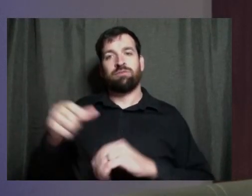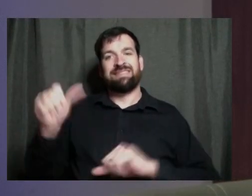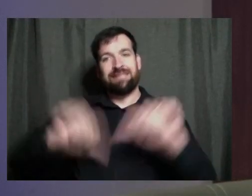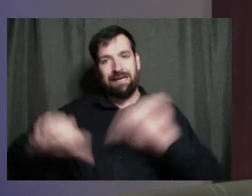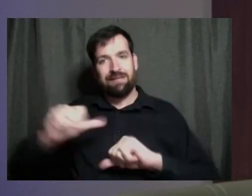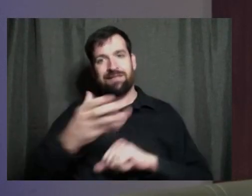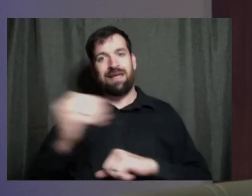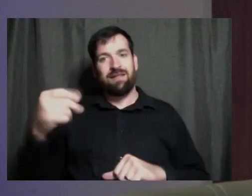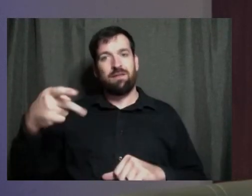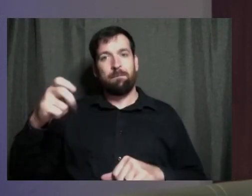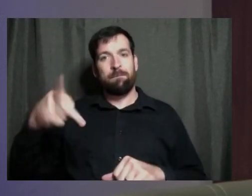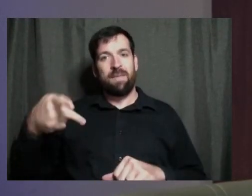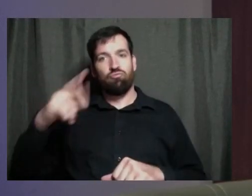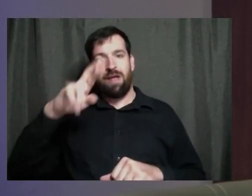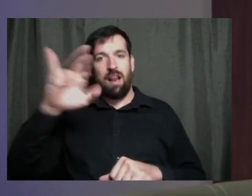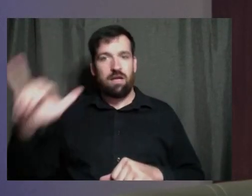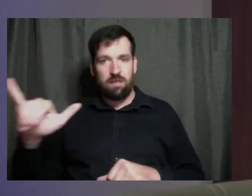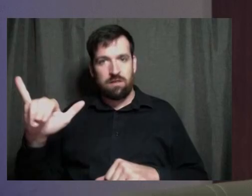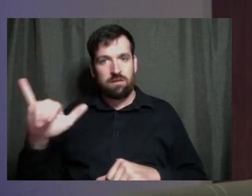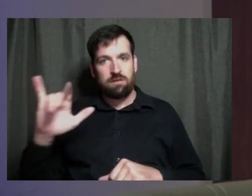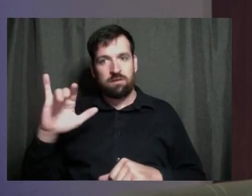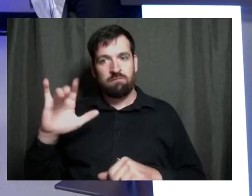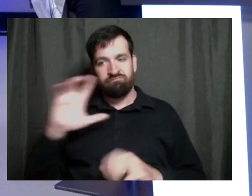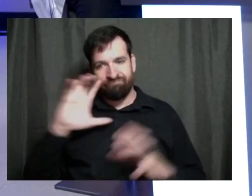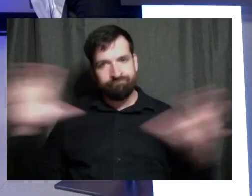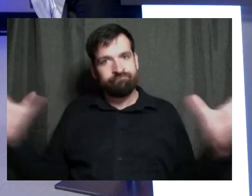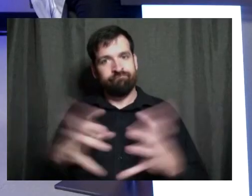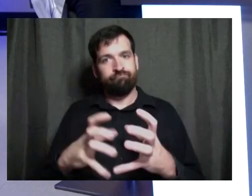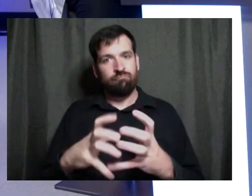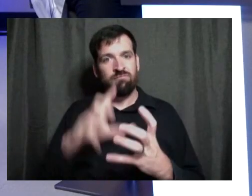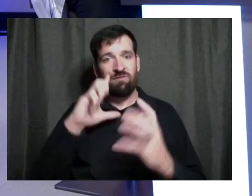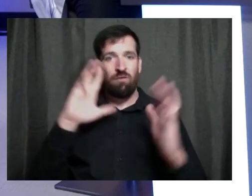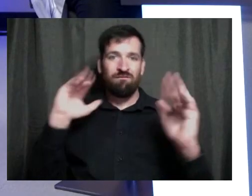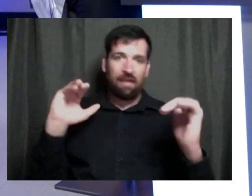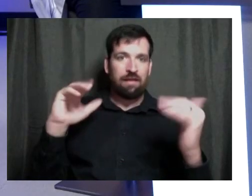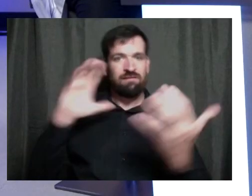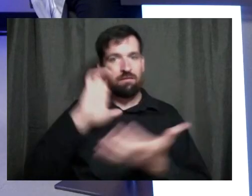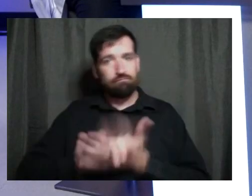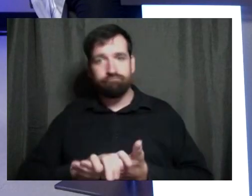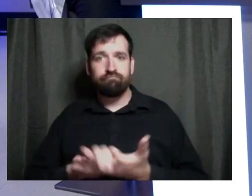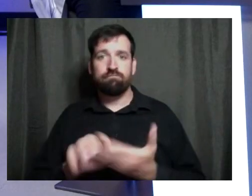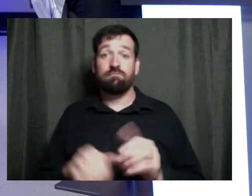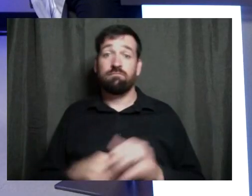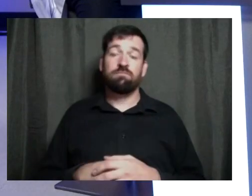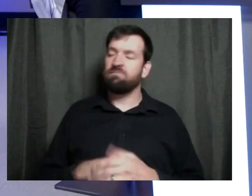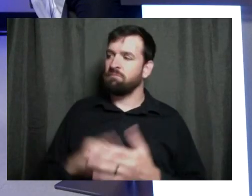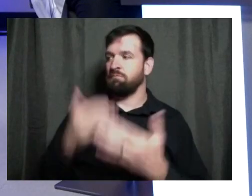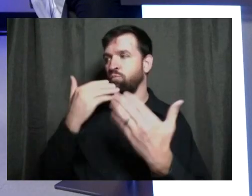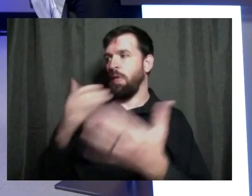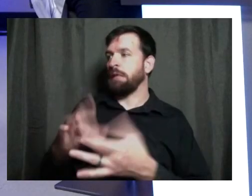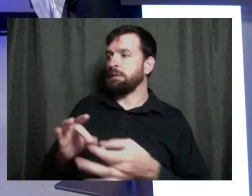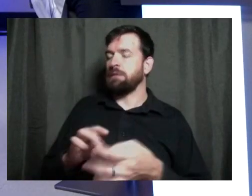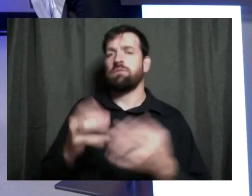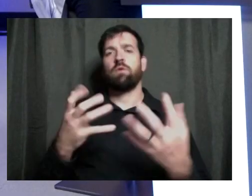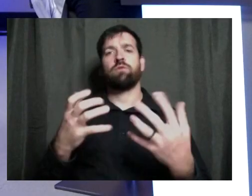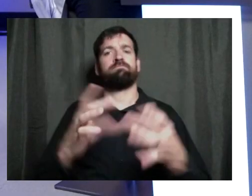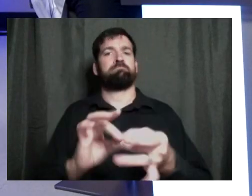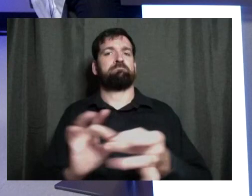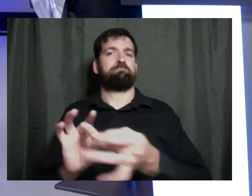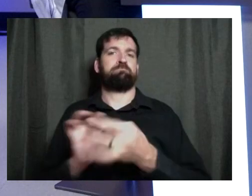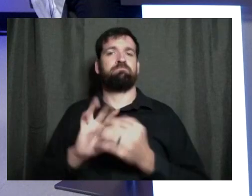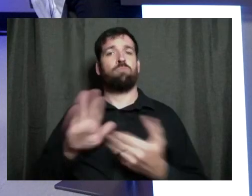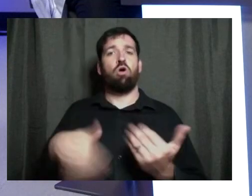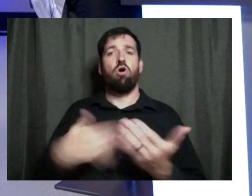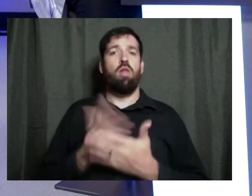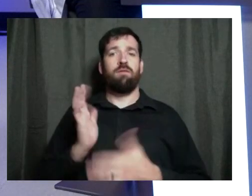put together to have people have faith and hope. Really well said. I just want to take a moment to shout out to all of our